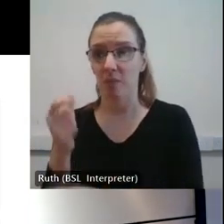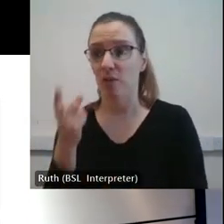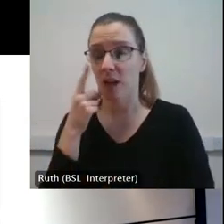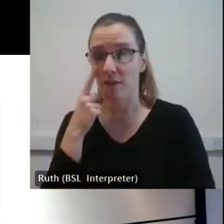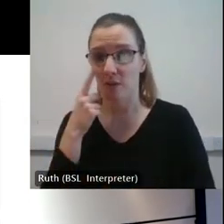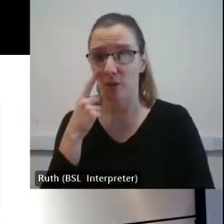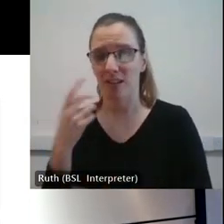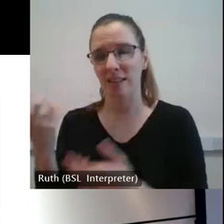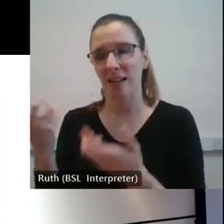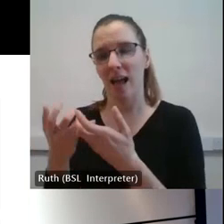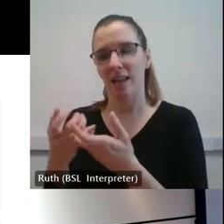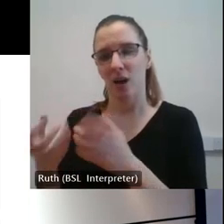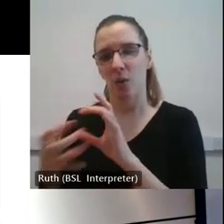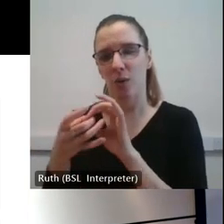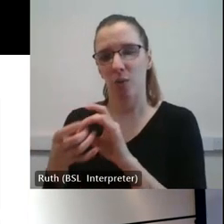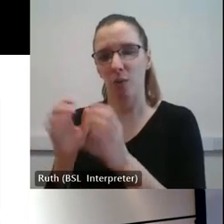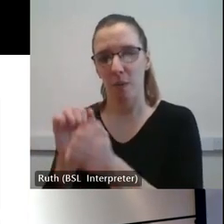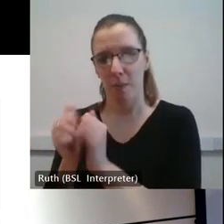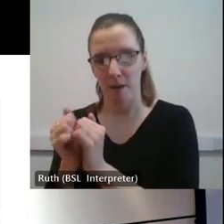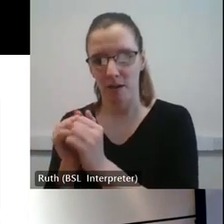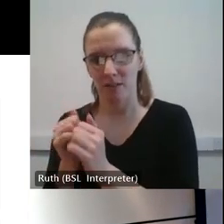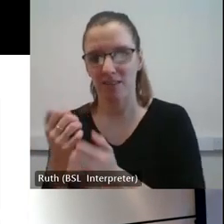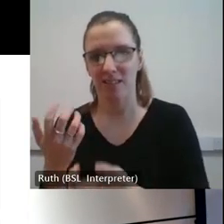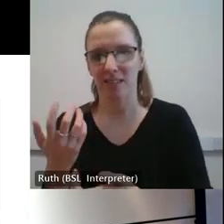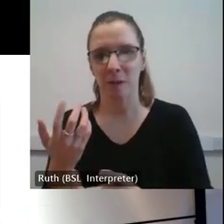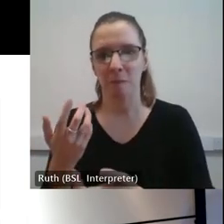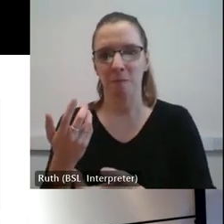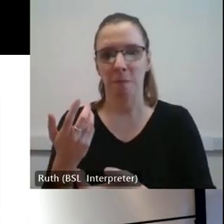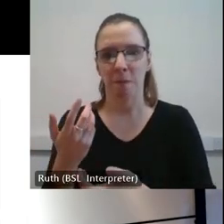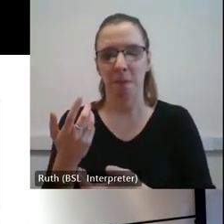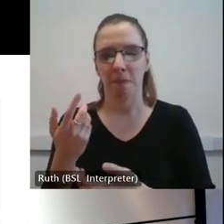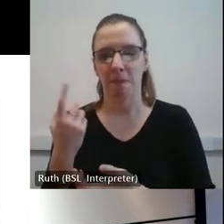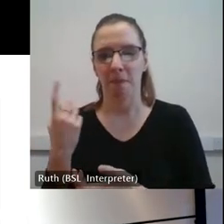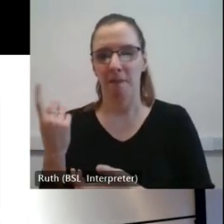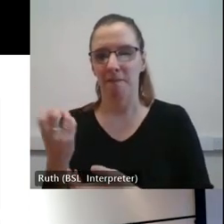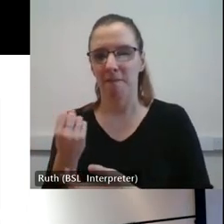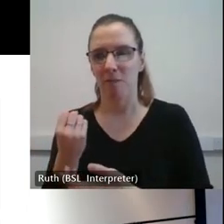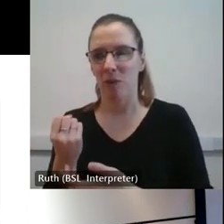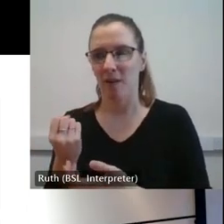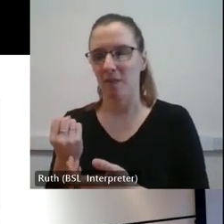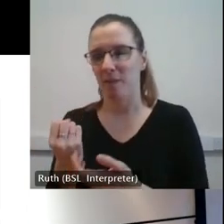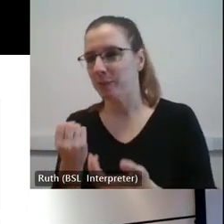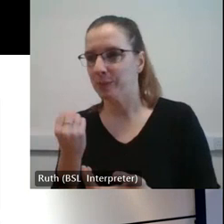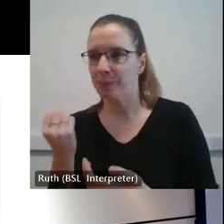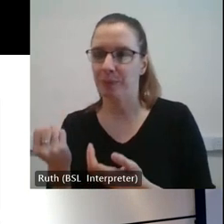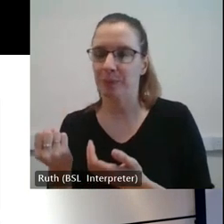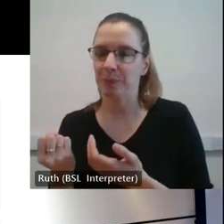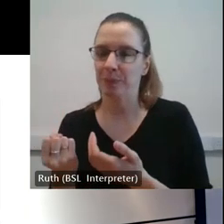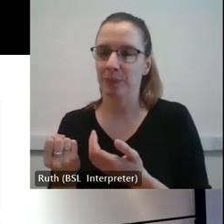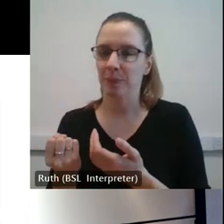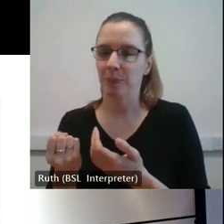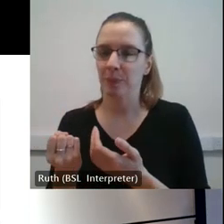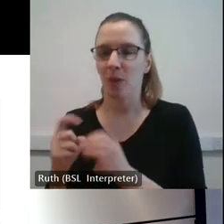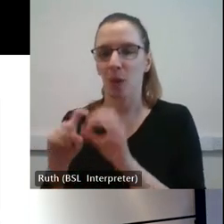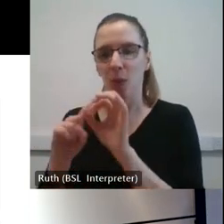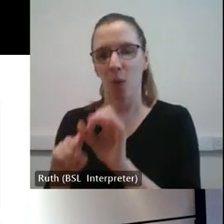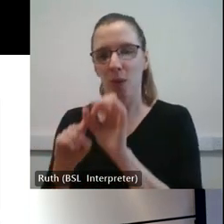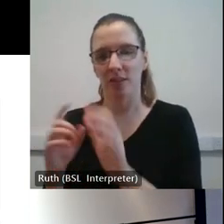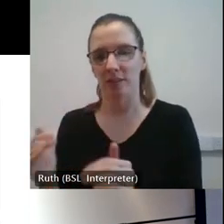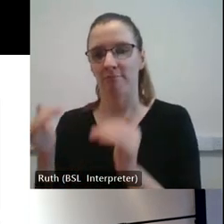we work with partners who have, you know, ourselves, who have this level of this quality